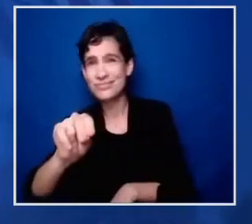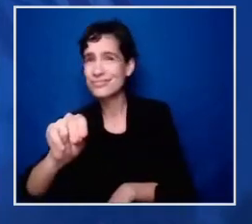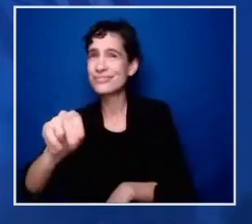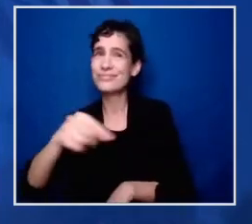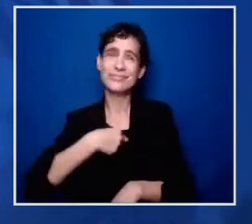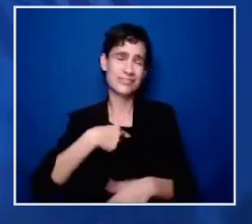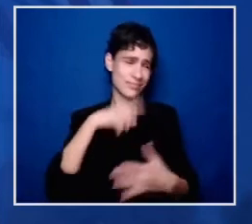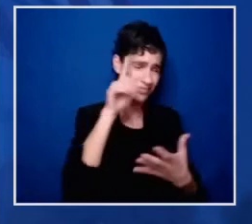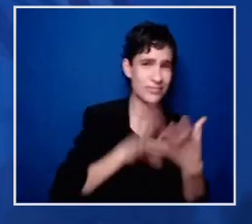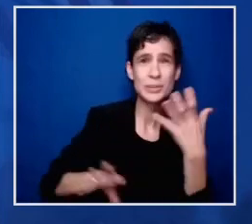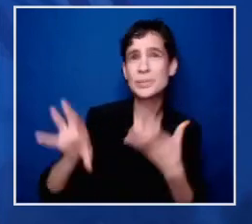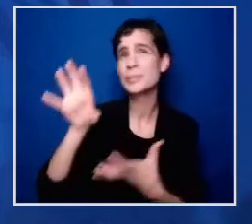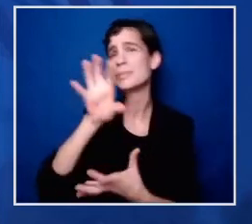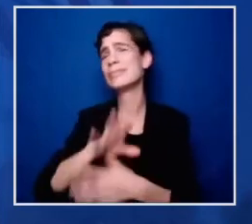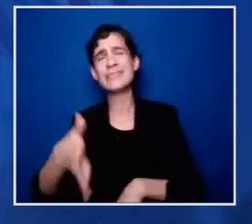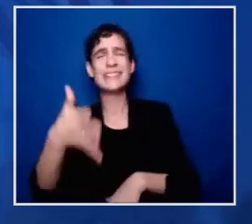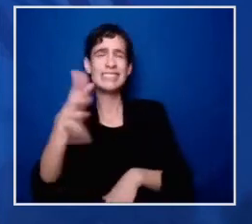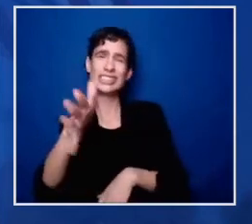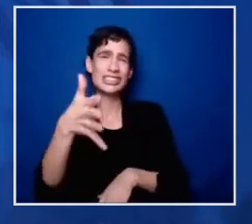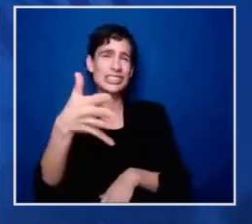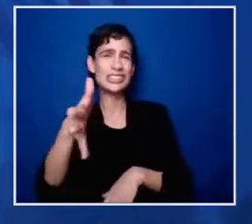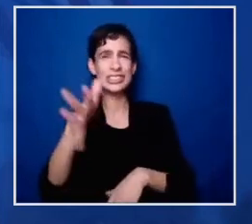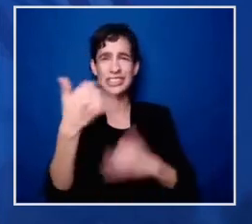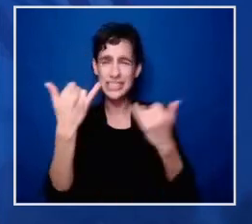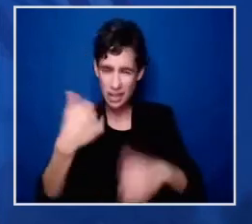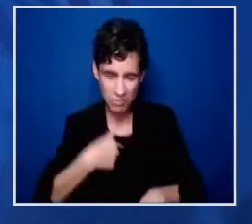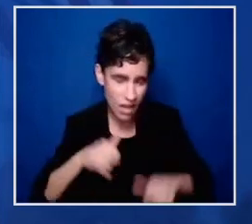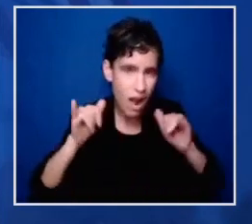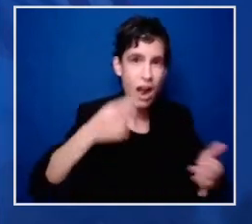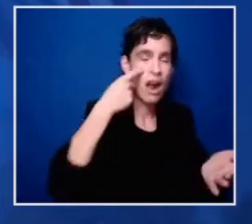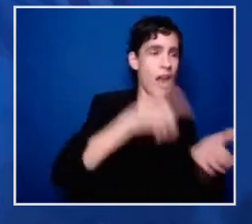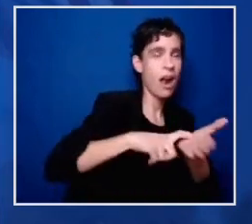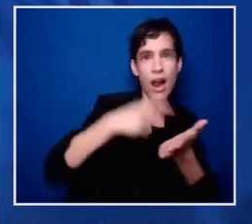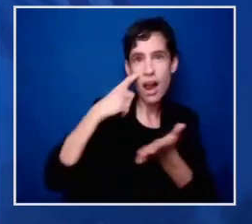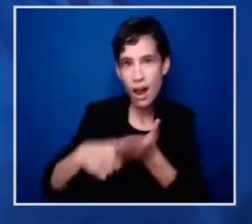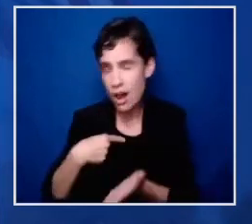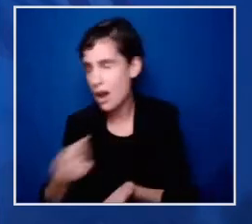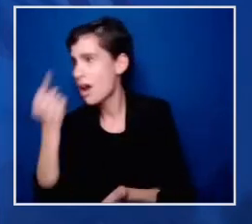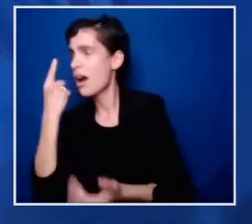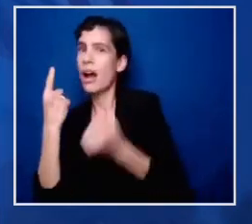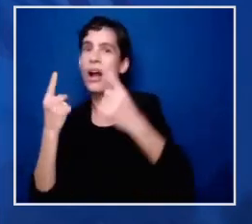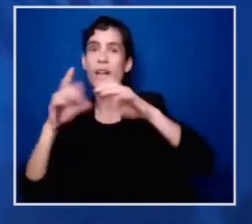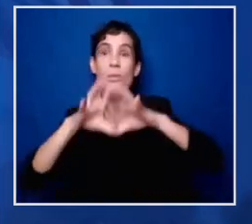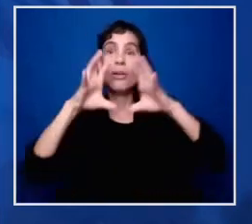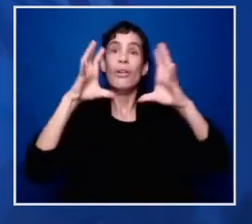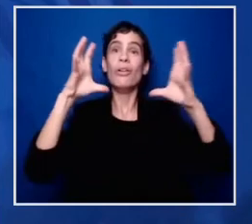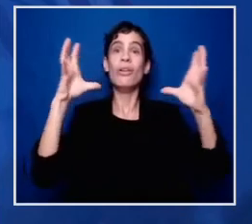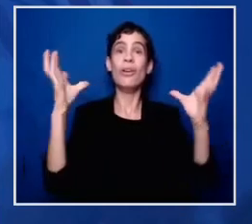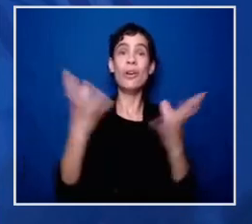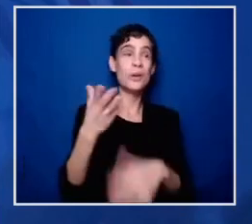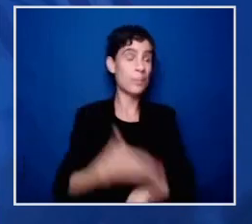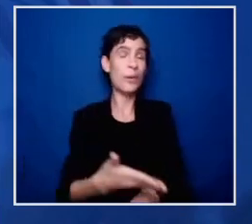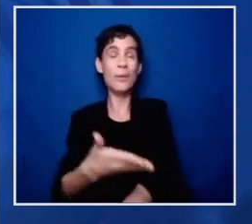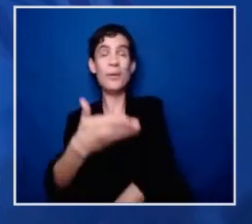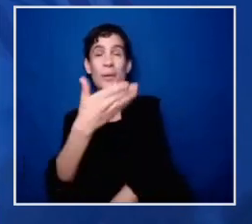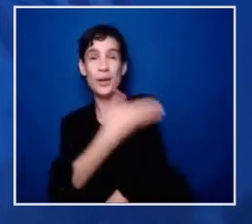ver. Para cambiar el mundo requiero primero cambiarme.